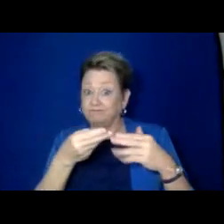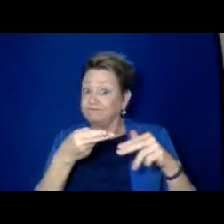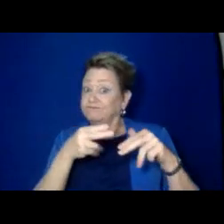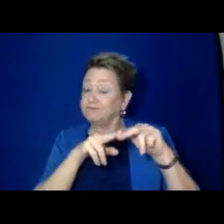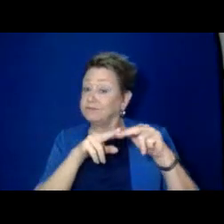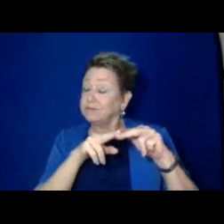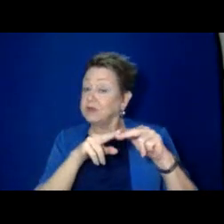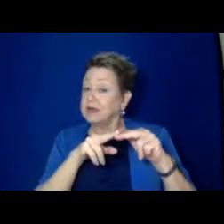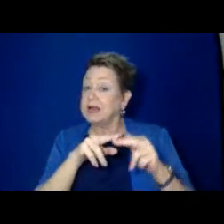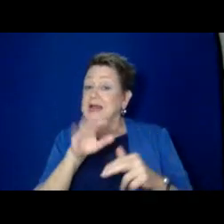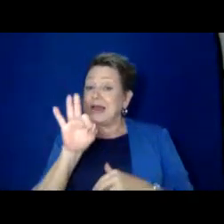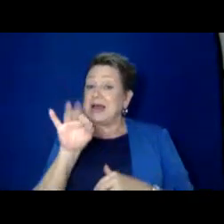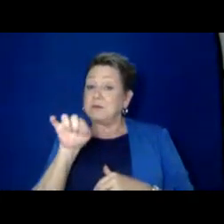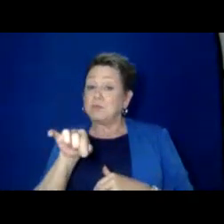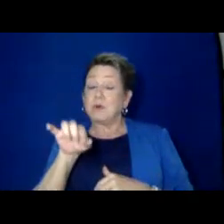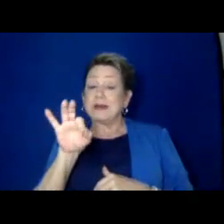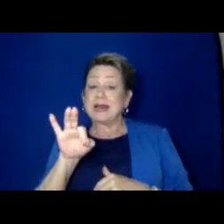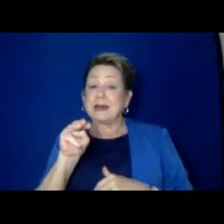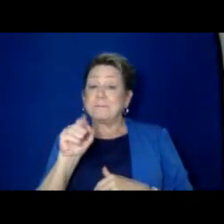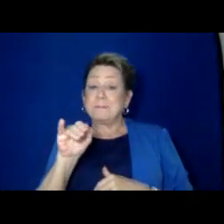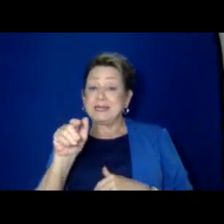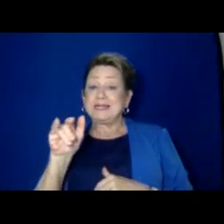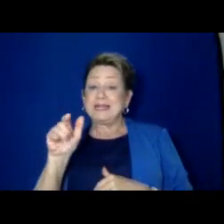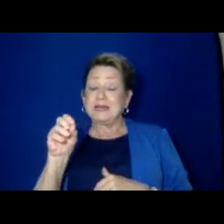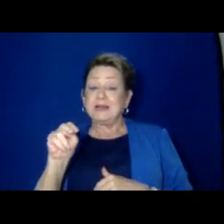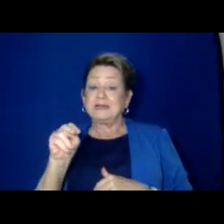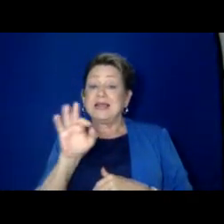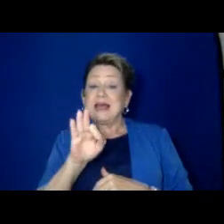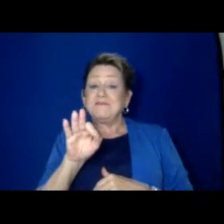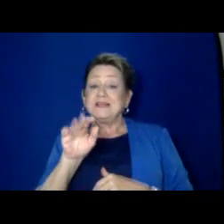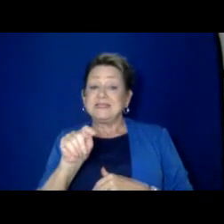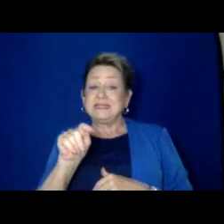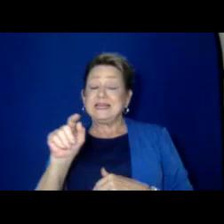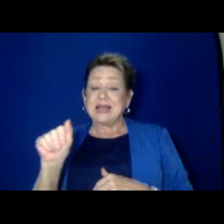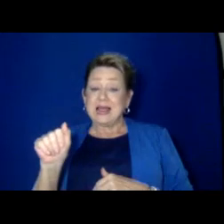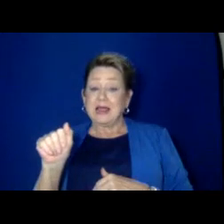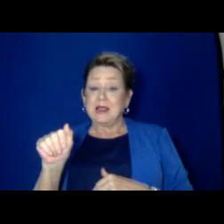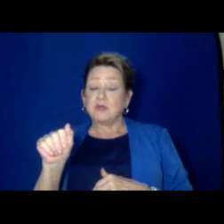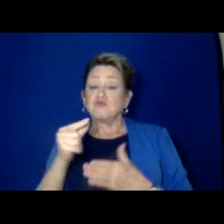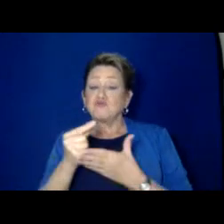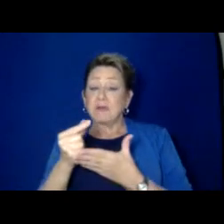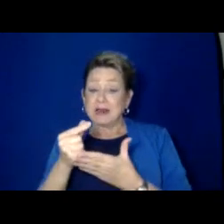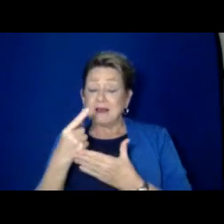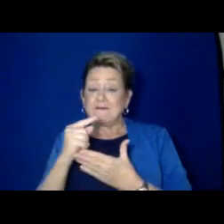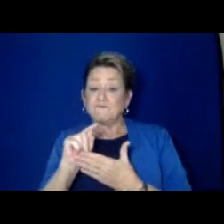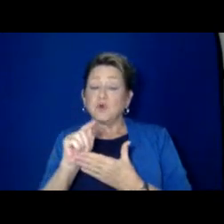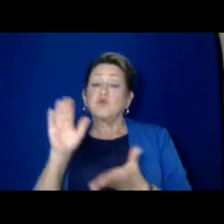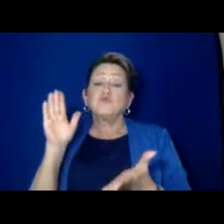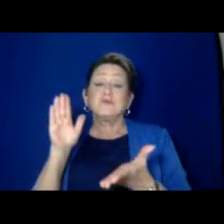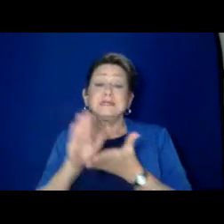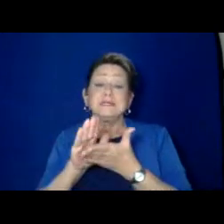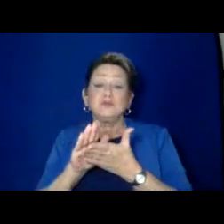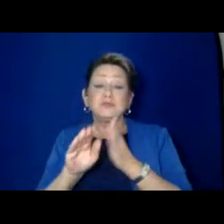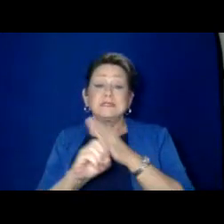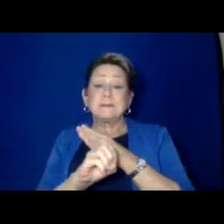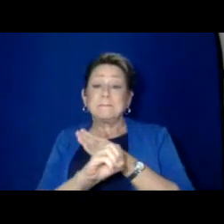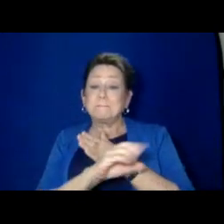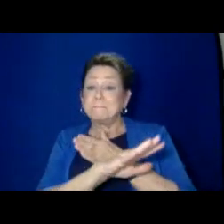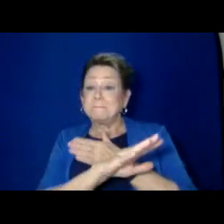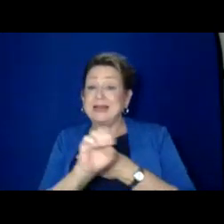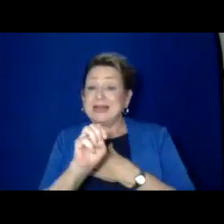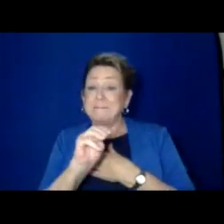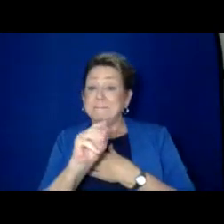which that 9.9 million is an FTA grant that we received for zero emission buses. So we will still purchase those buses this